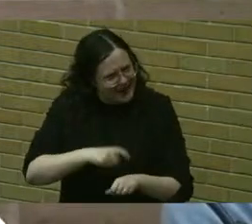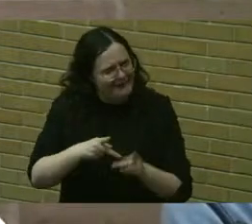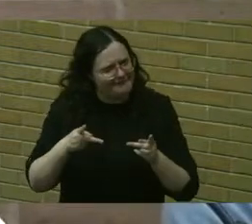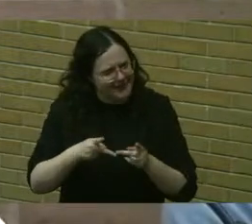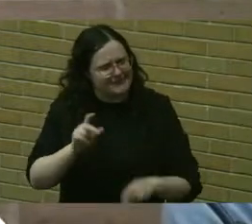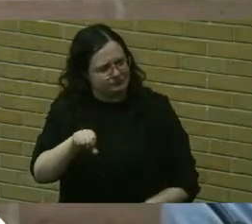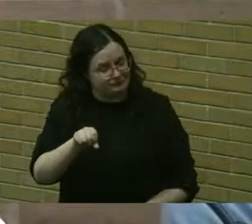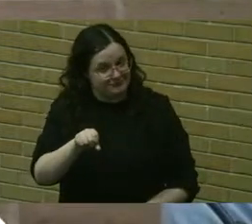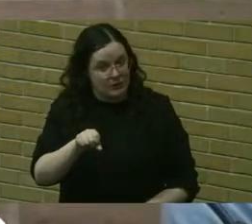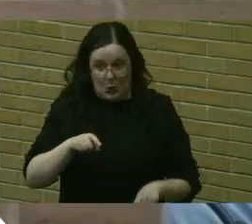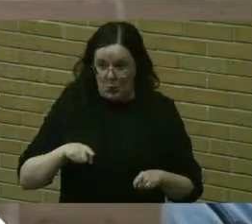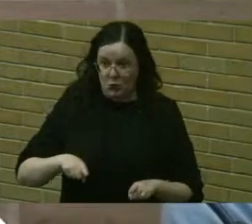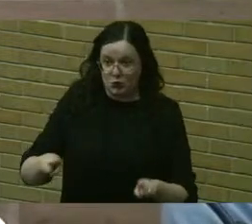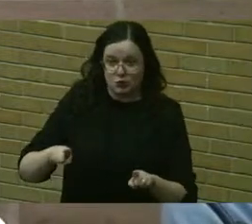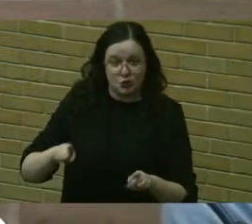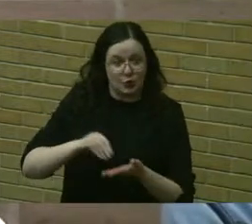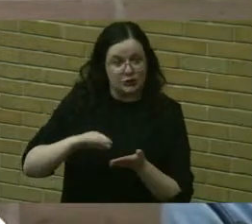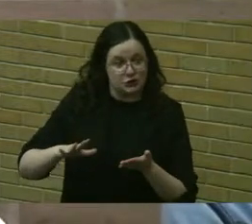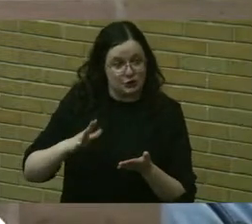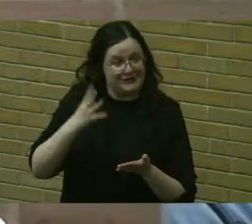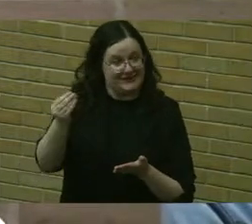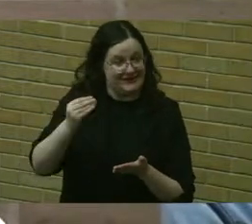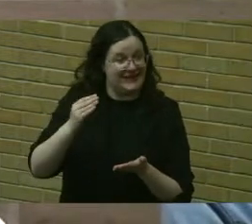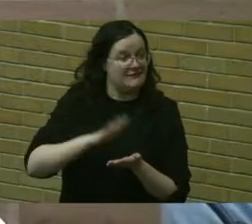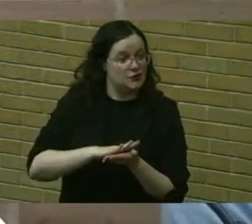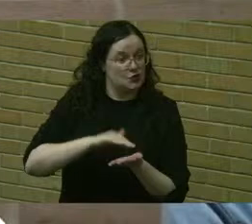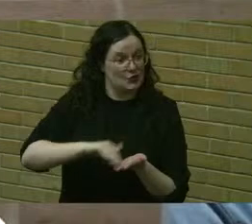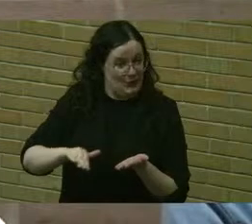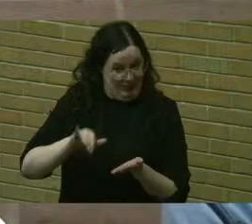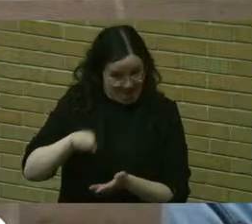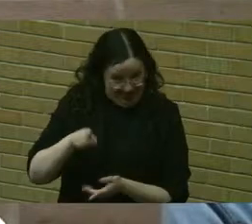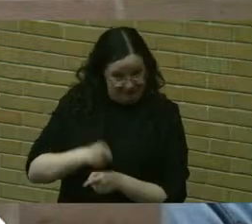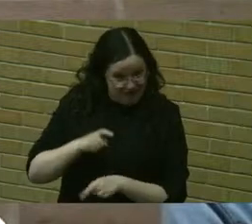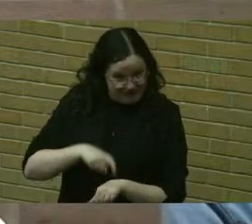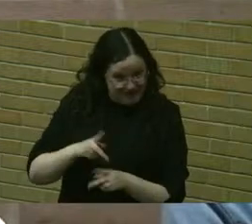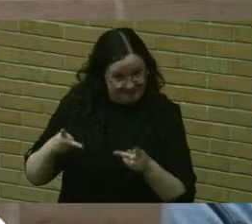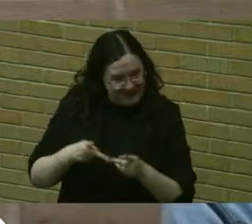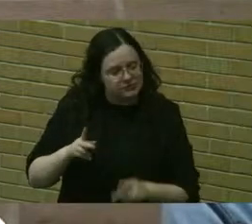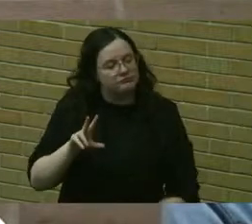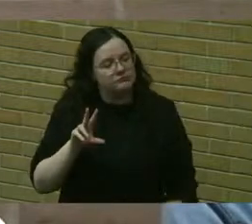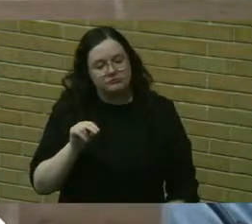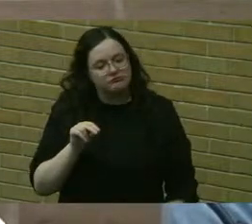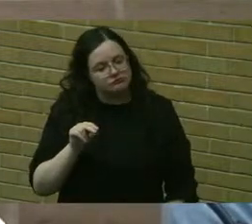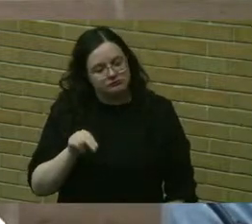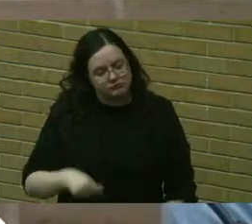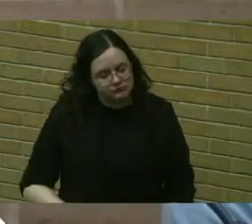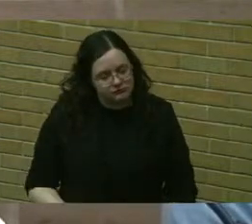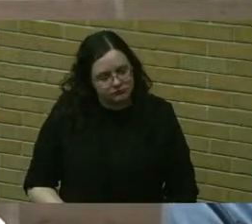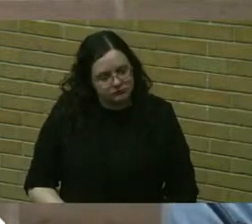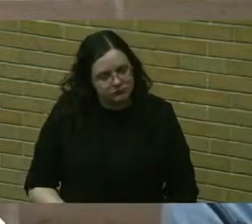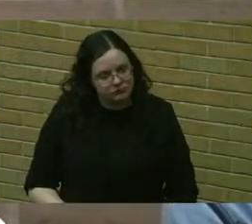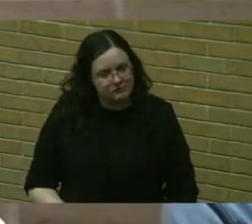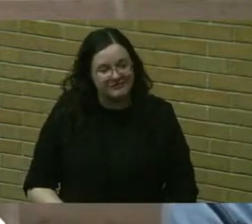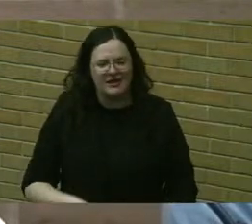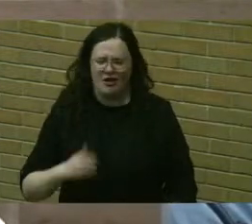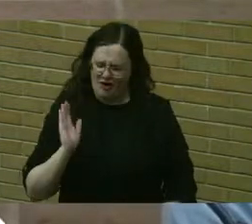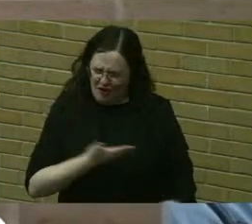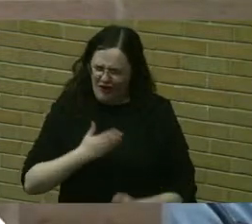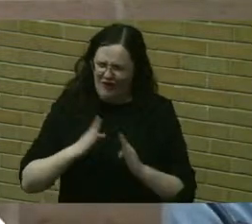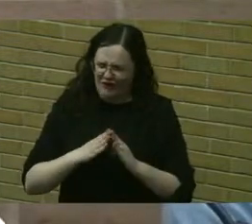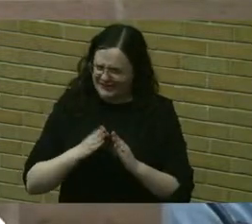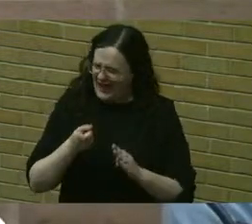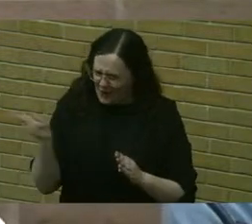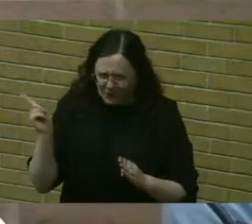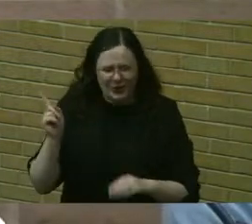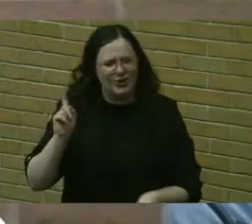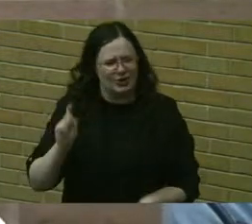should not occur during the dismissal of our schools when our students are leaving for home. The very least our town can do